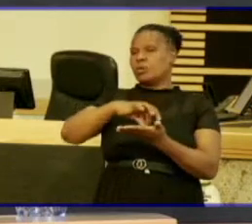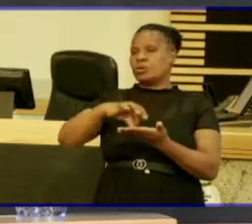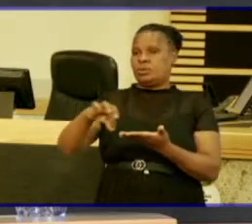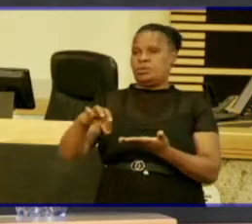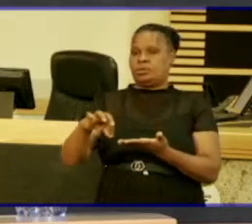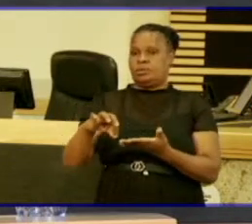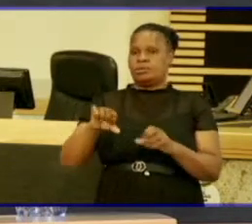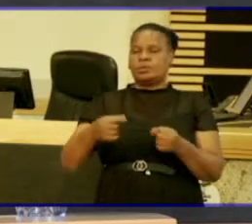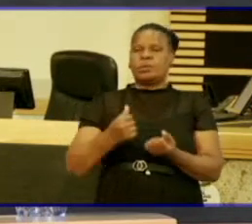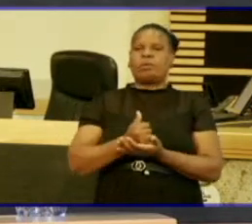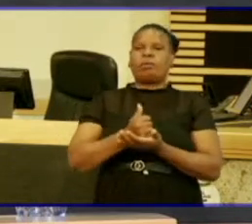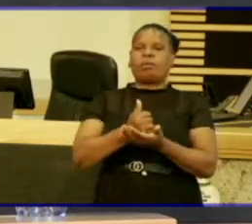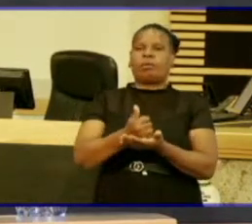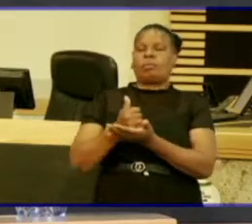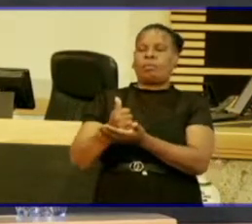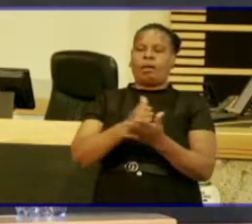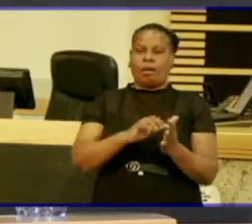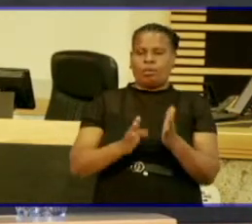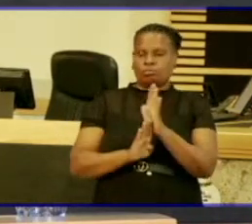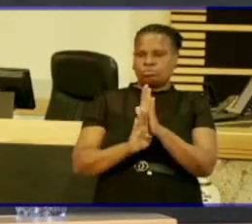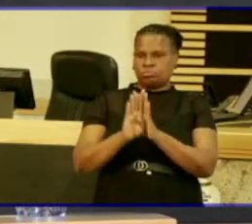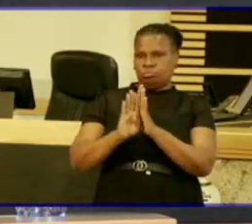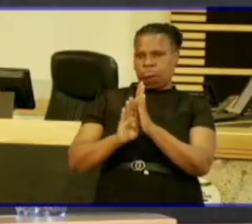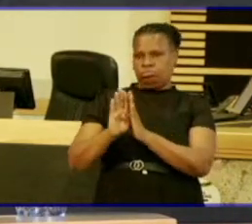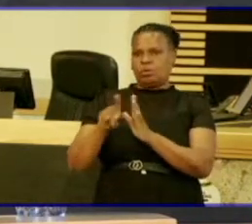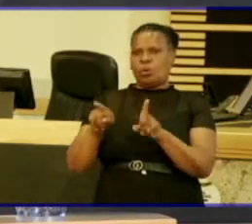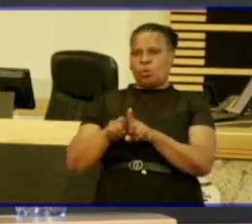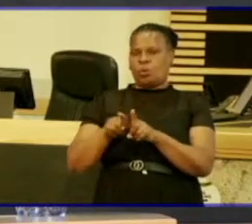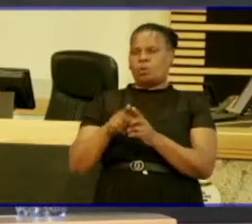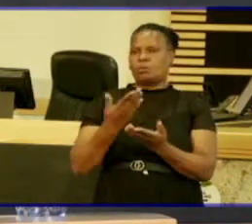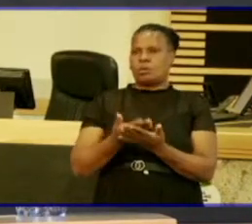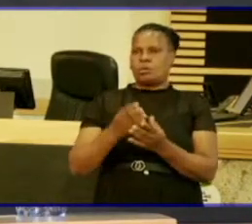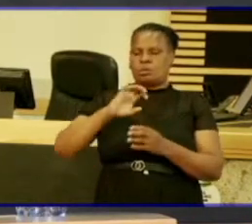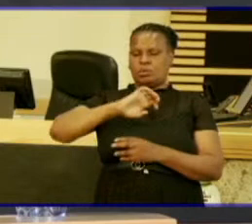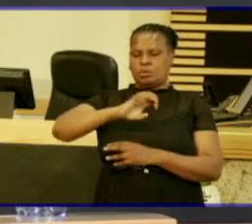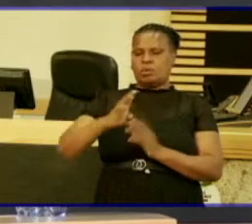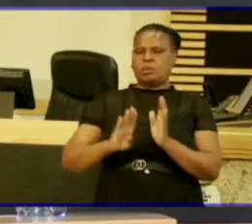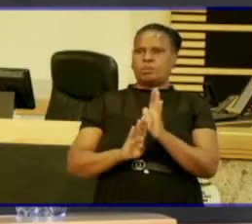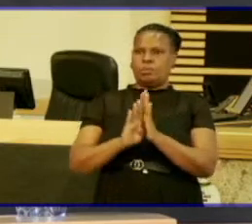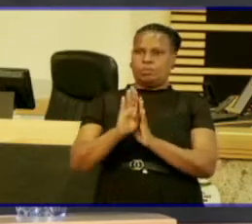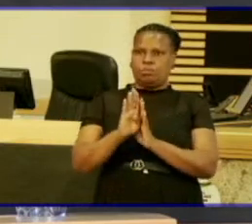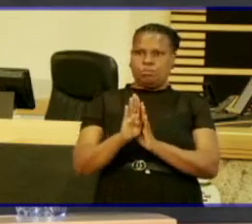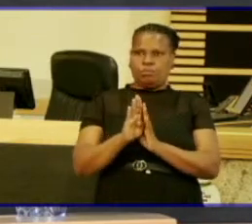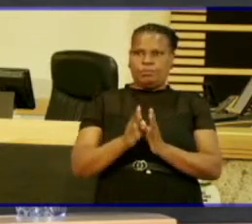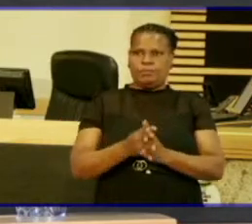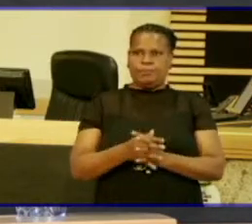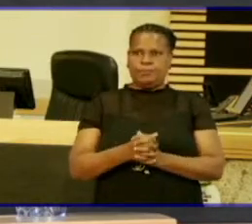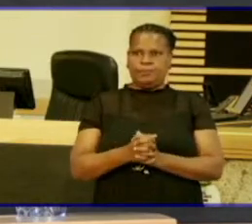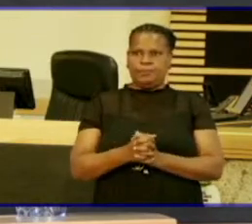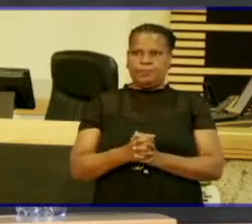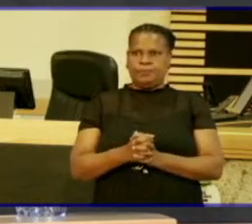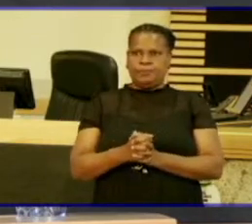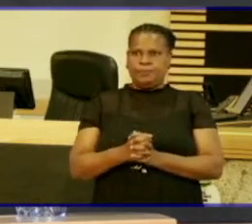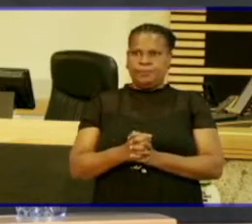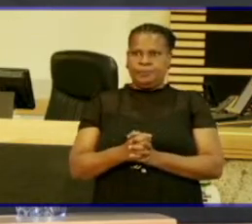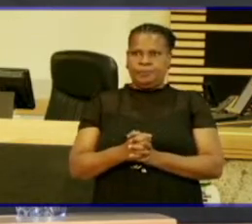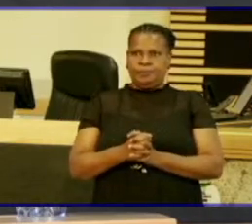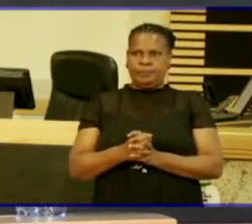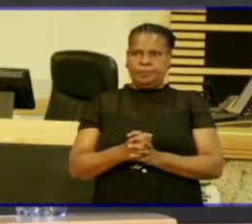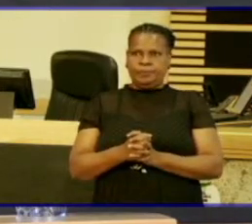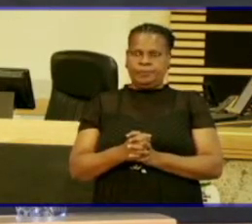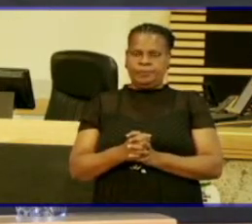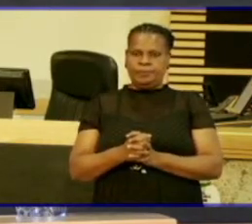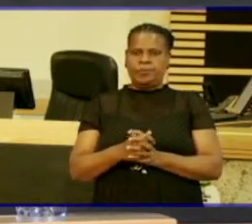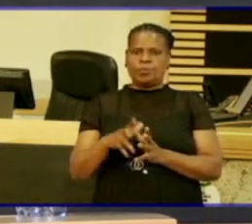that will help us to grow and transform the Eastern Cape. Our towns are filthy, which therefore